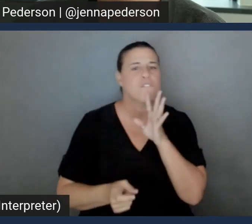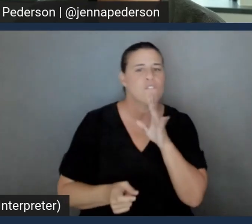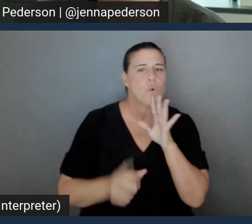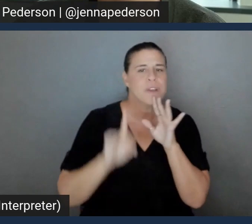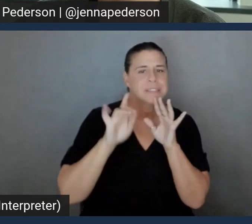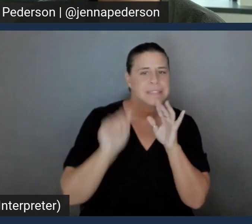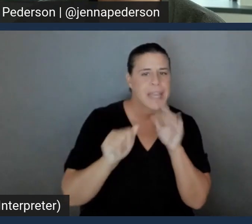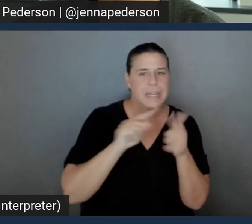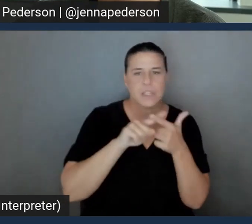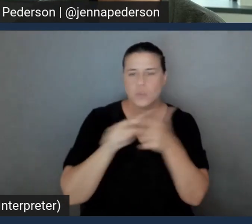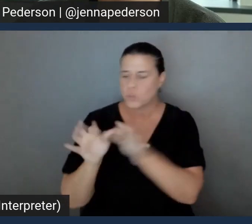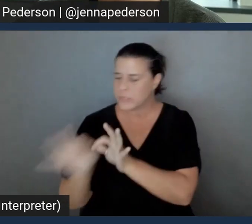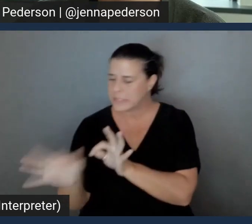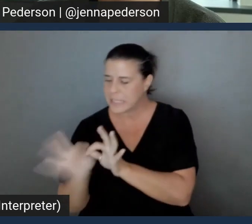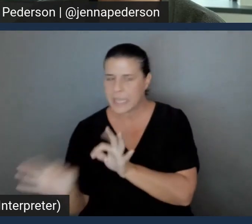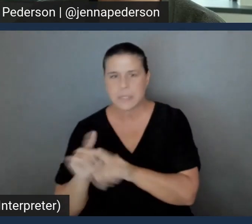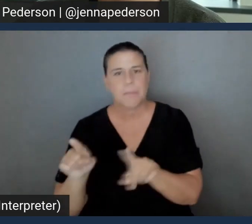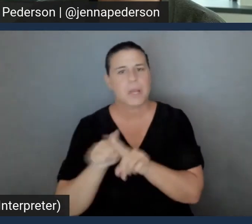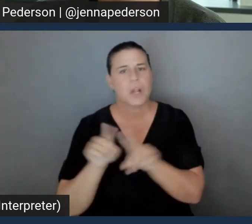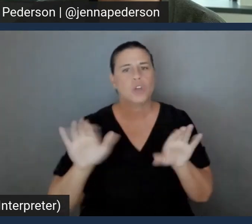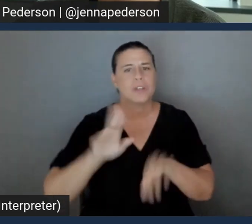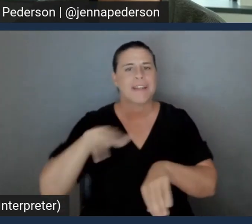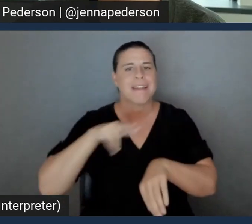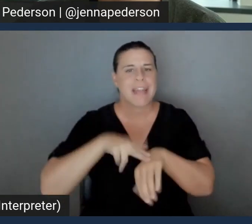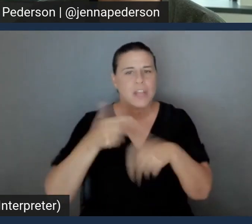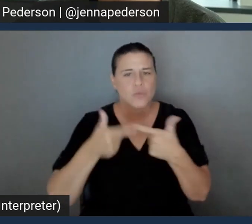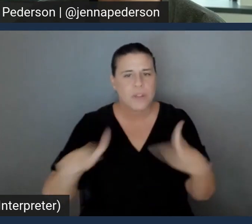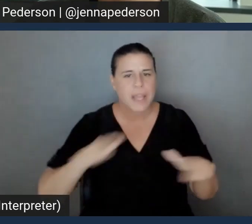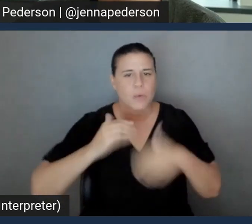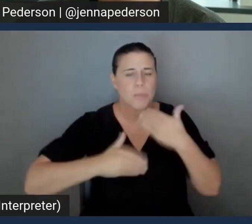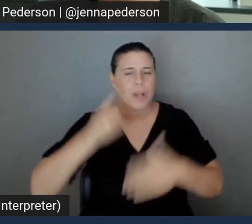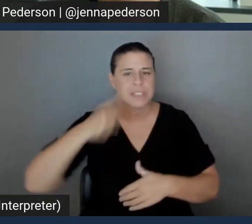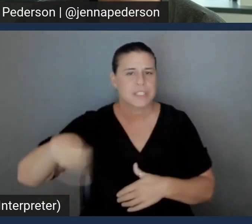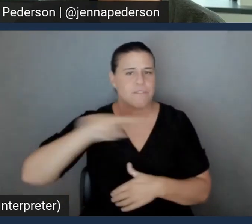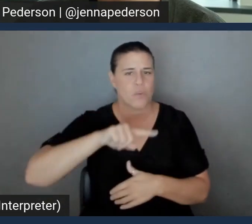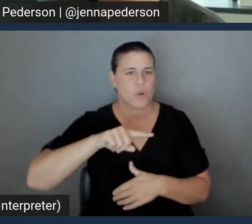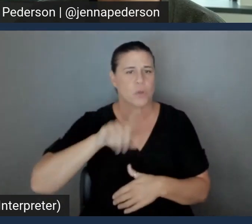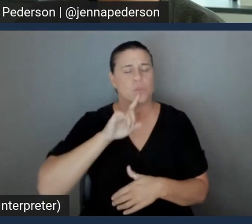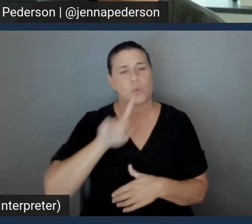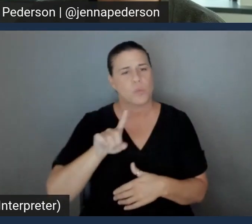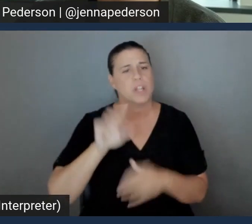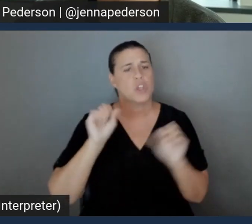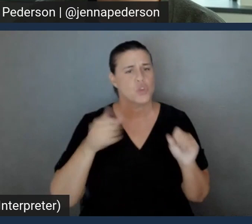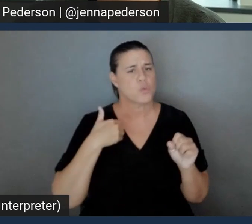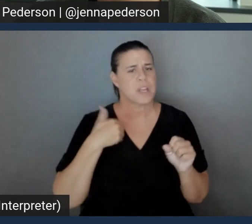text, but it also does natural language processing for you, right? So essentially,